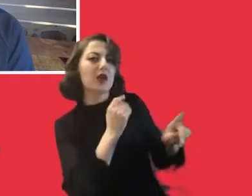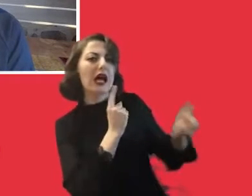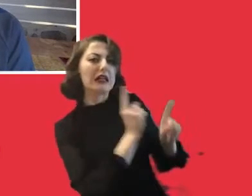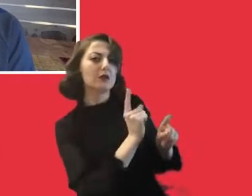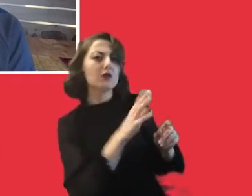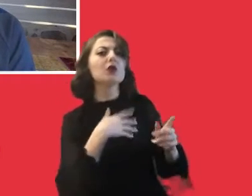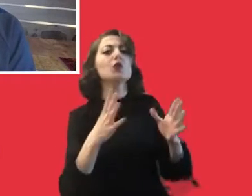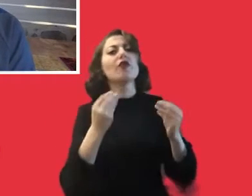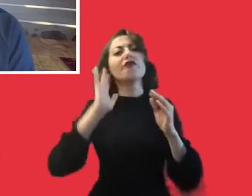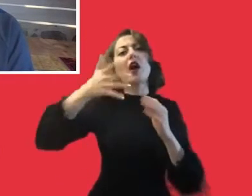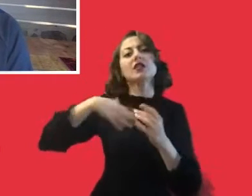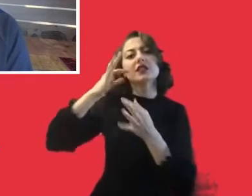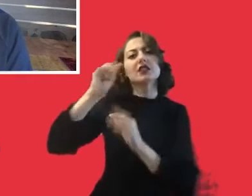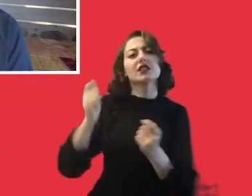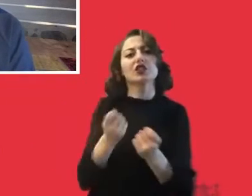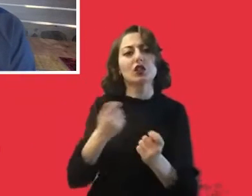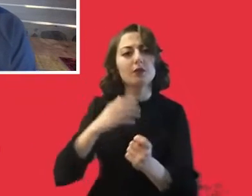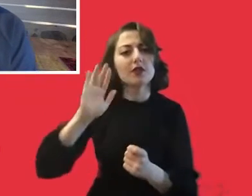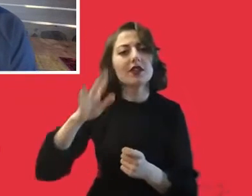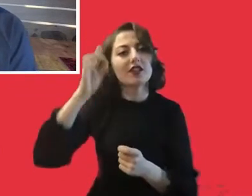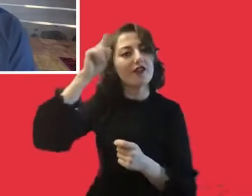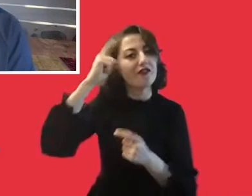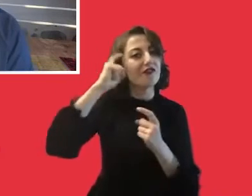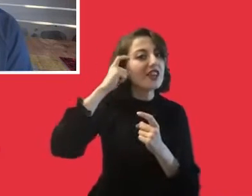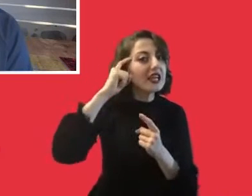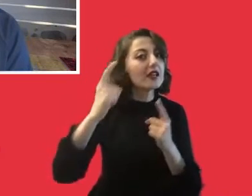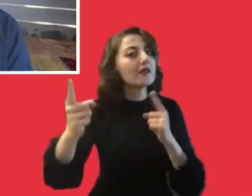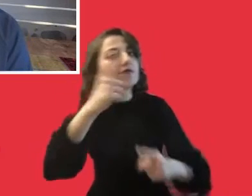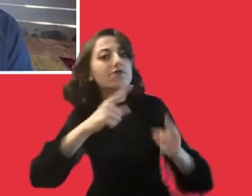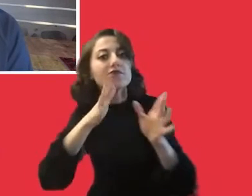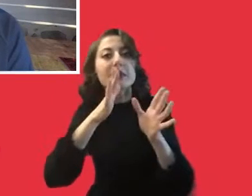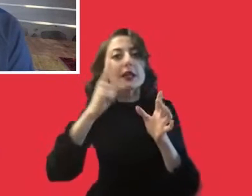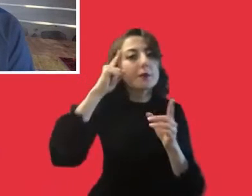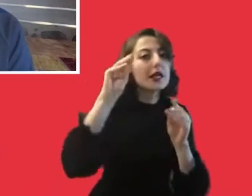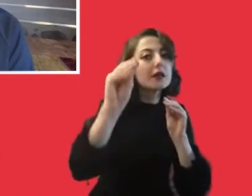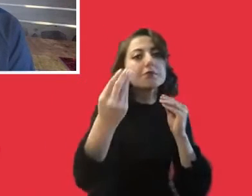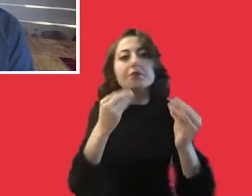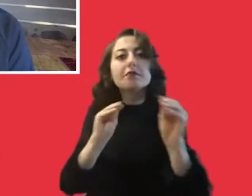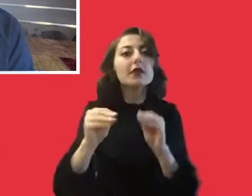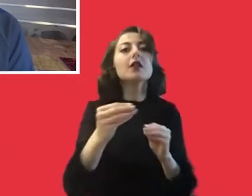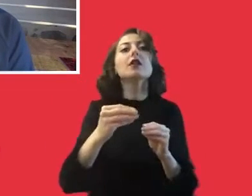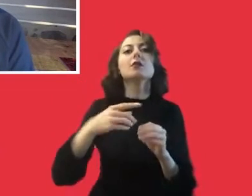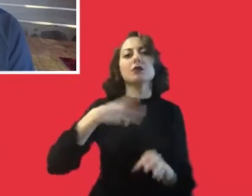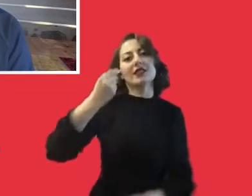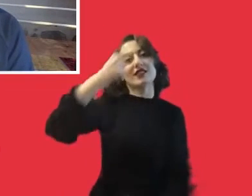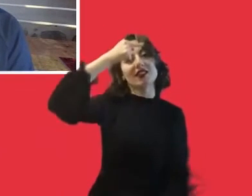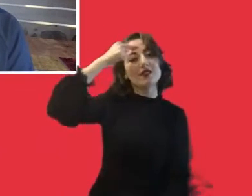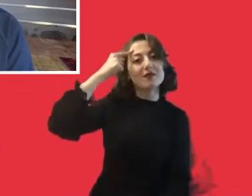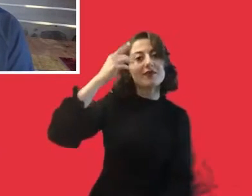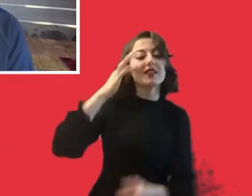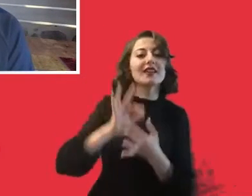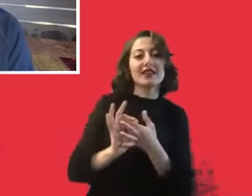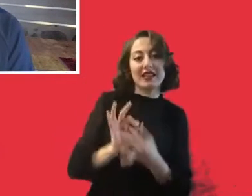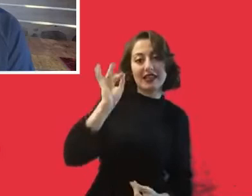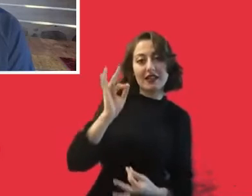training, but I can say that personally I am representing two sides because I never work in sports as a sports person, but